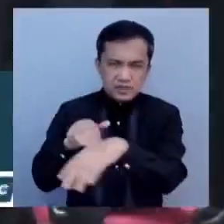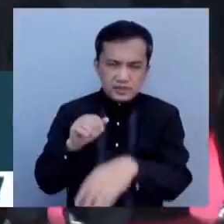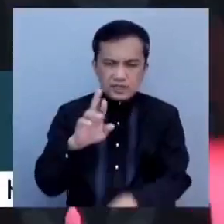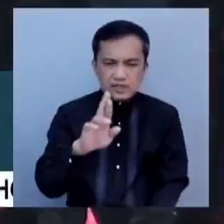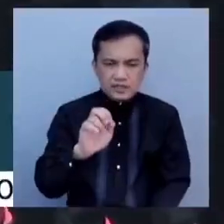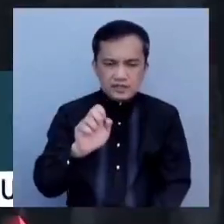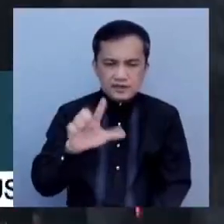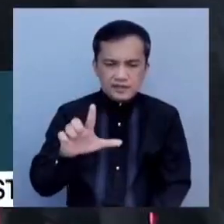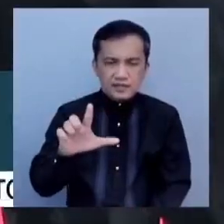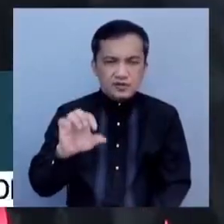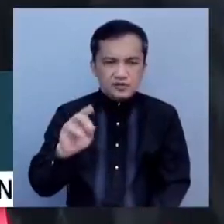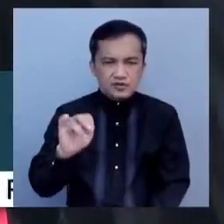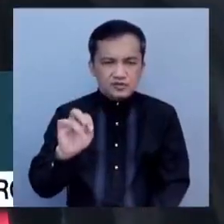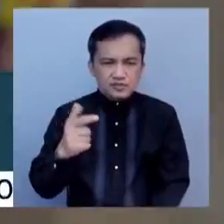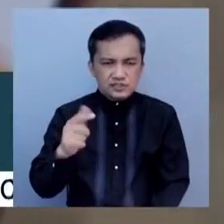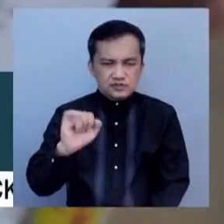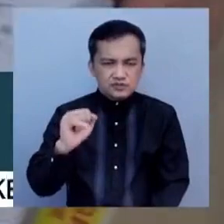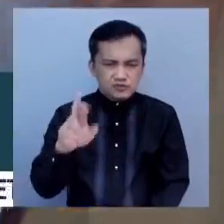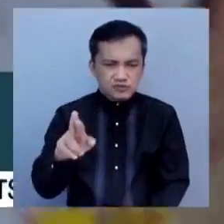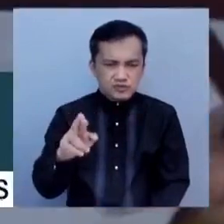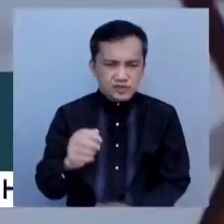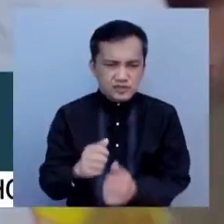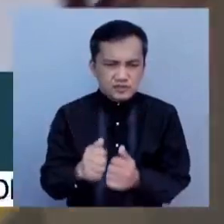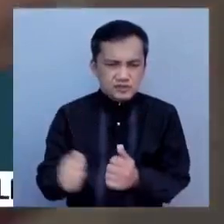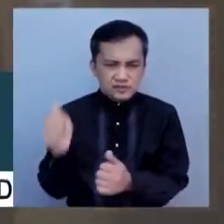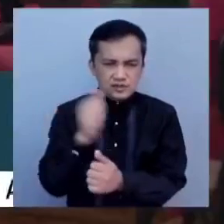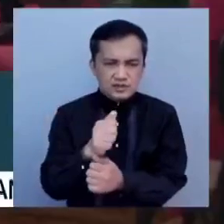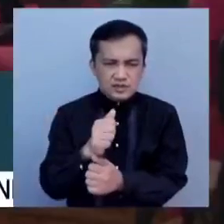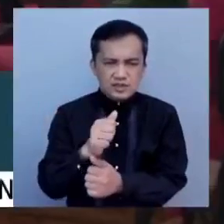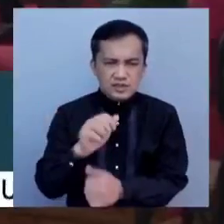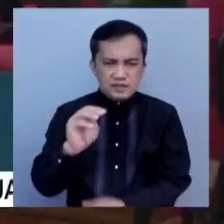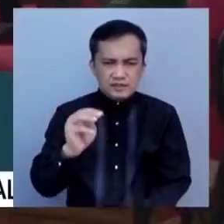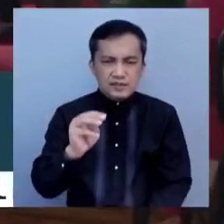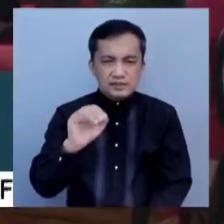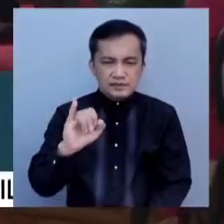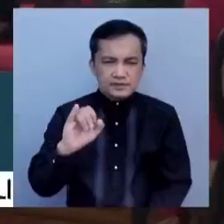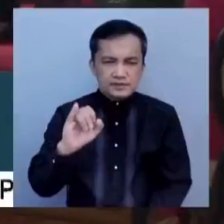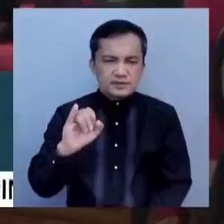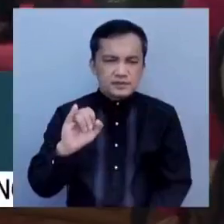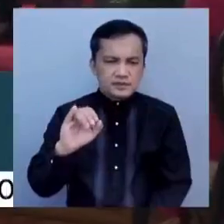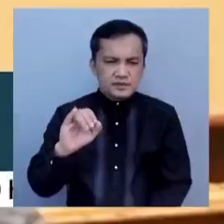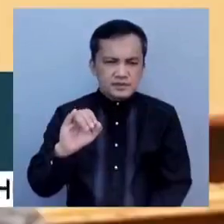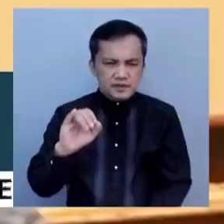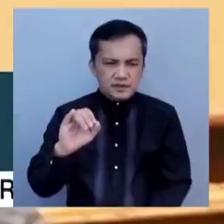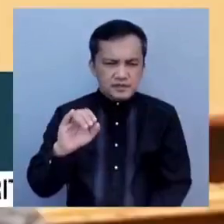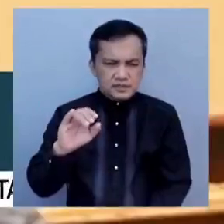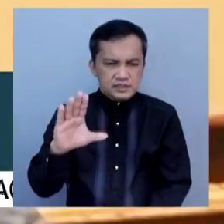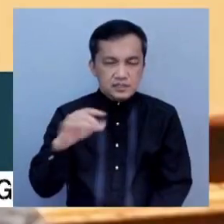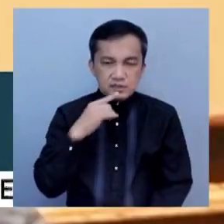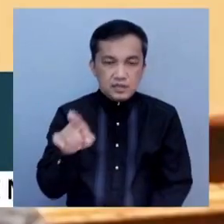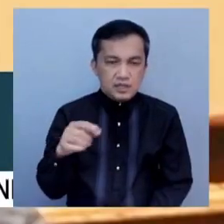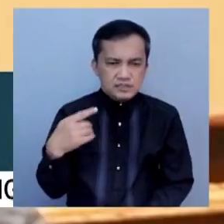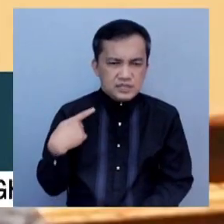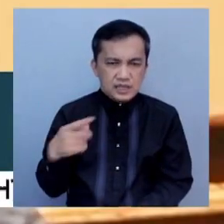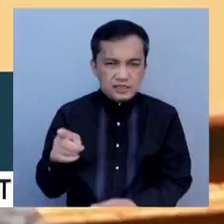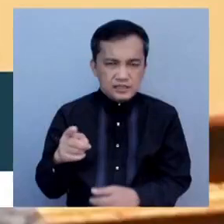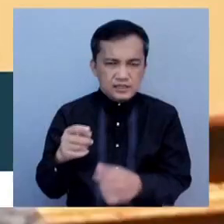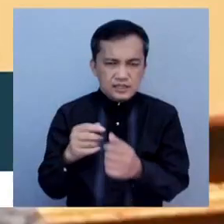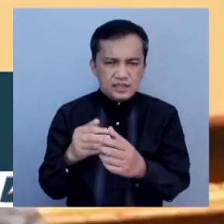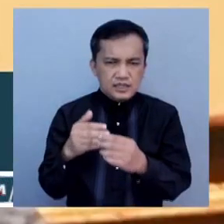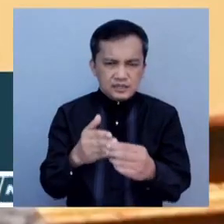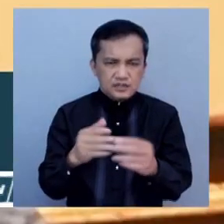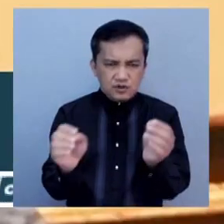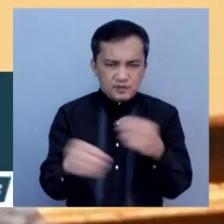as the president and chief executive of the Maharlika Investment Corporation. He is currently heading the office of the